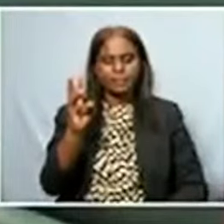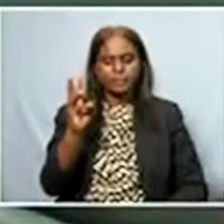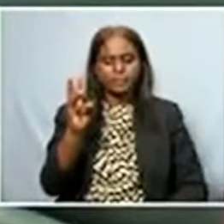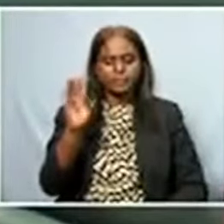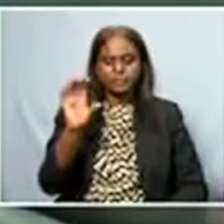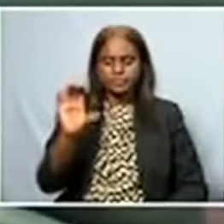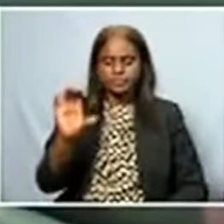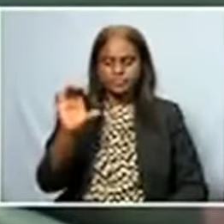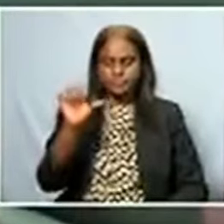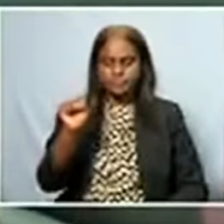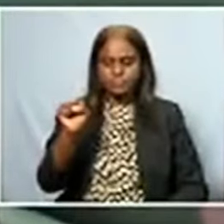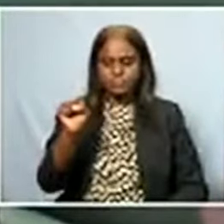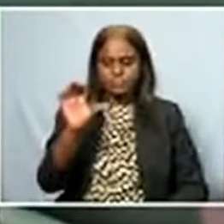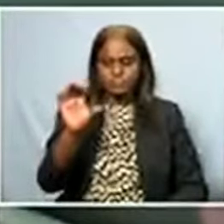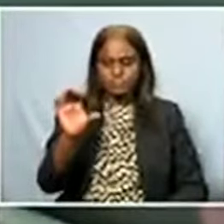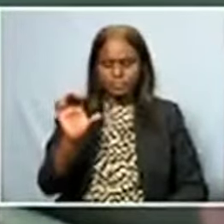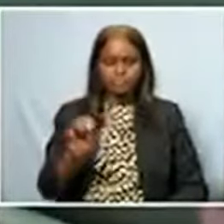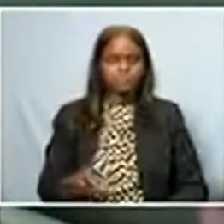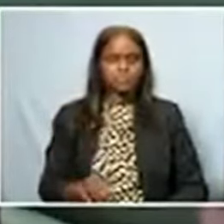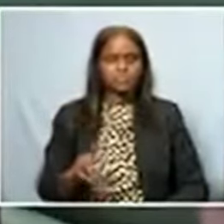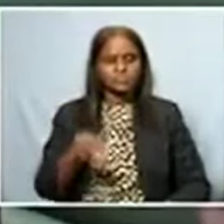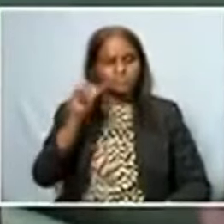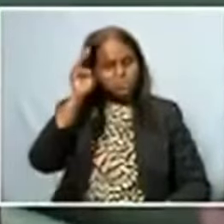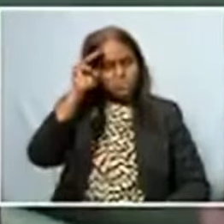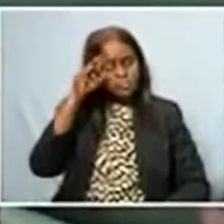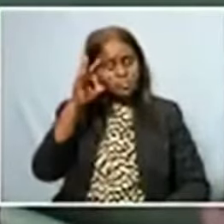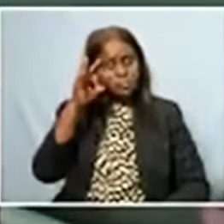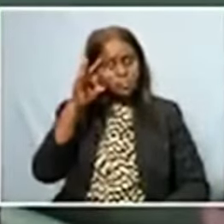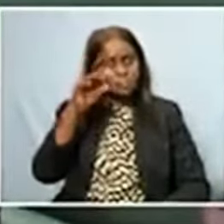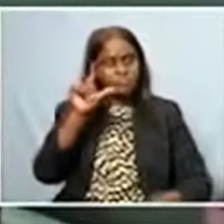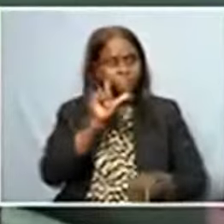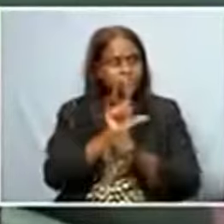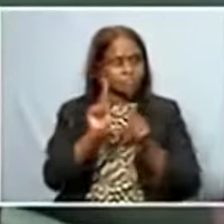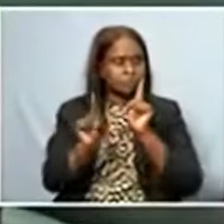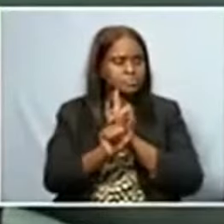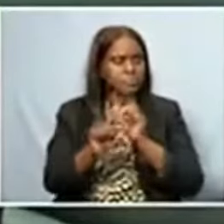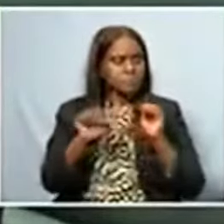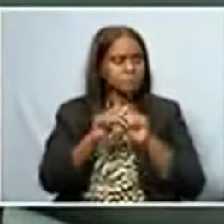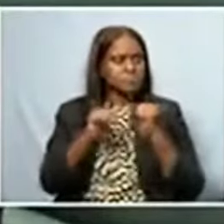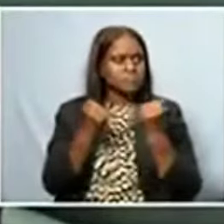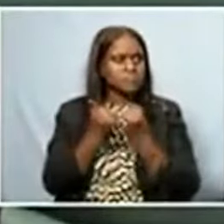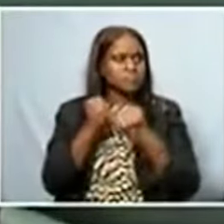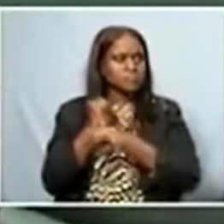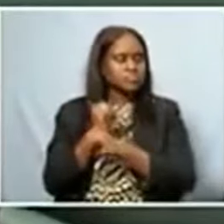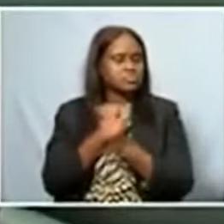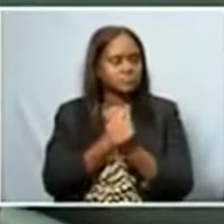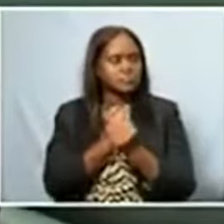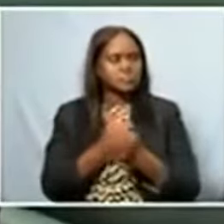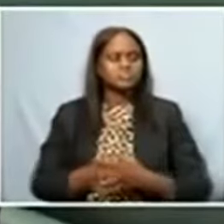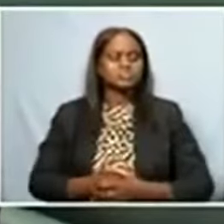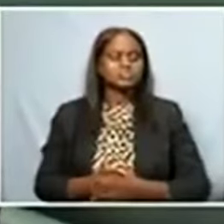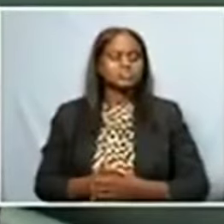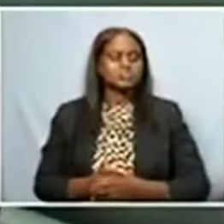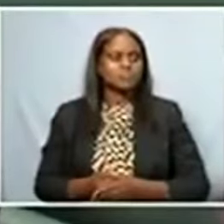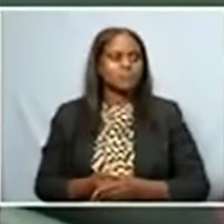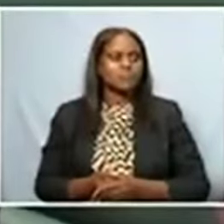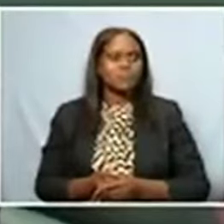Civil Service Commission. The Honorable Minister of Labor and Social Security.